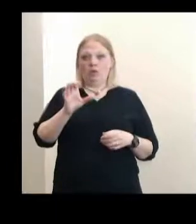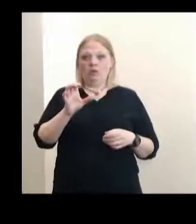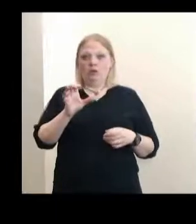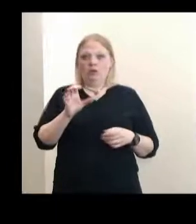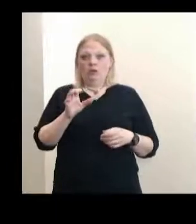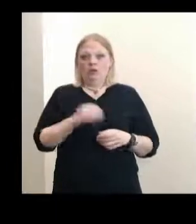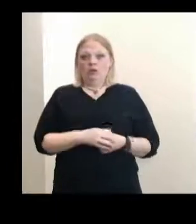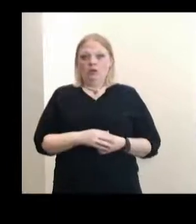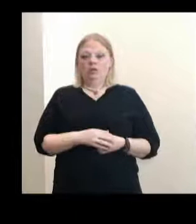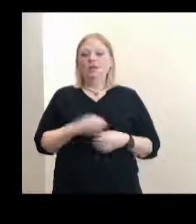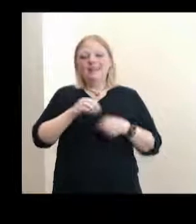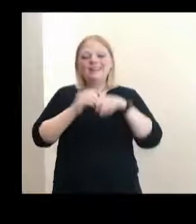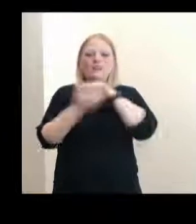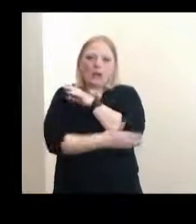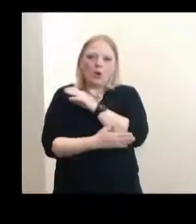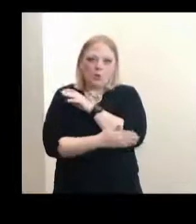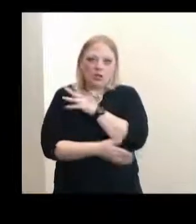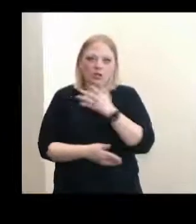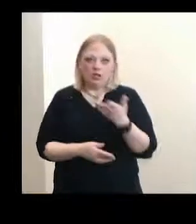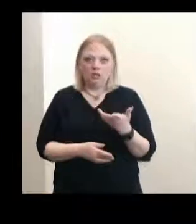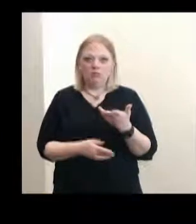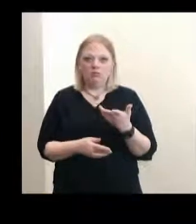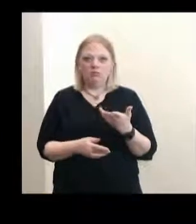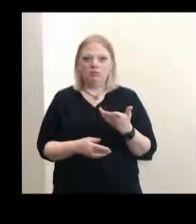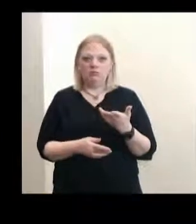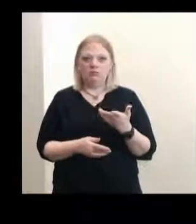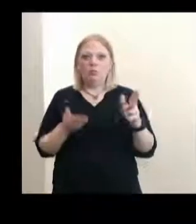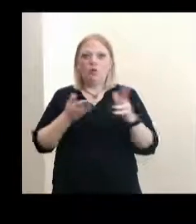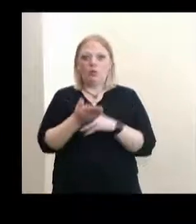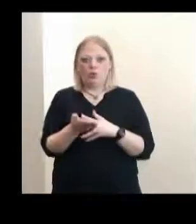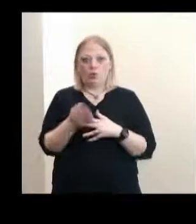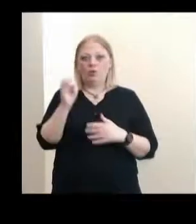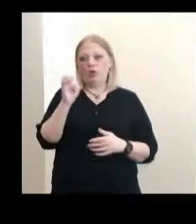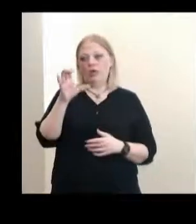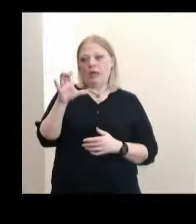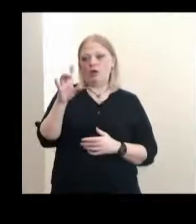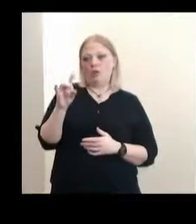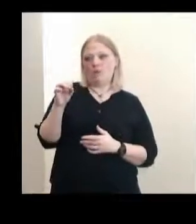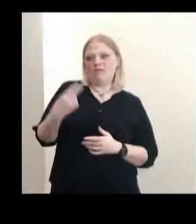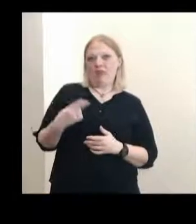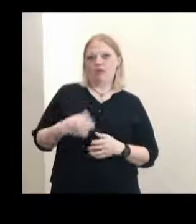or in the county, have been administered by the Erie County Department of Health.